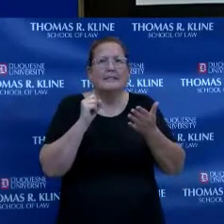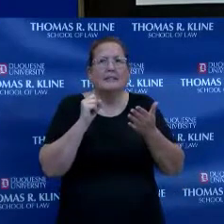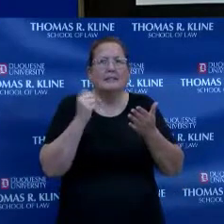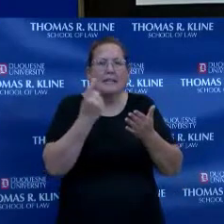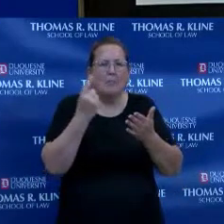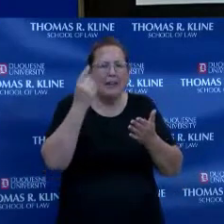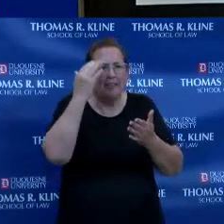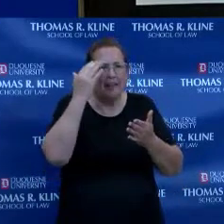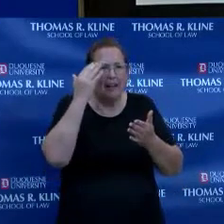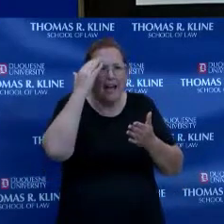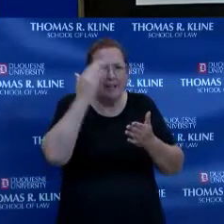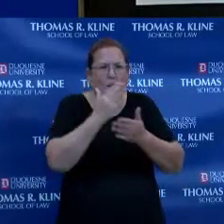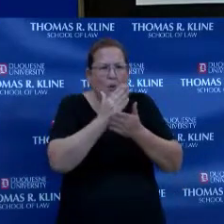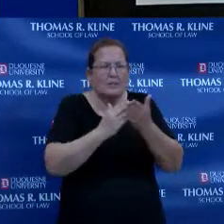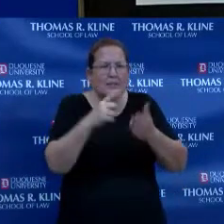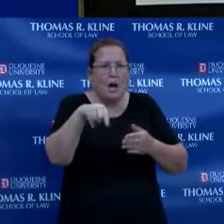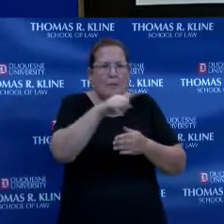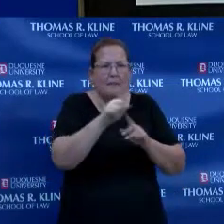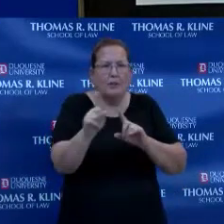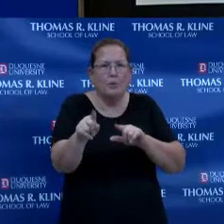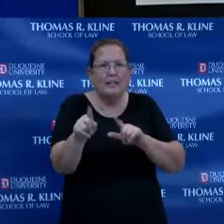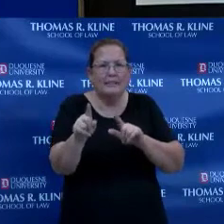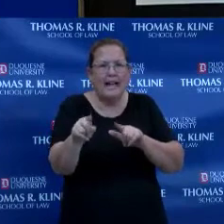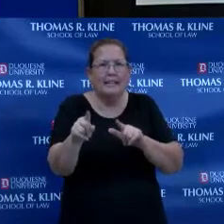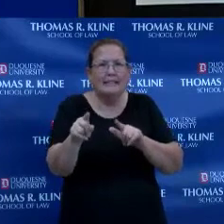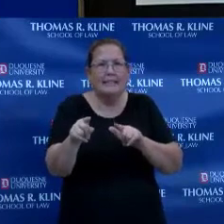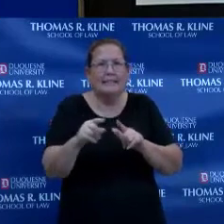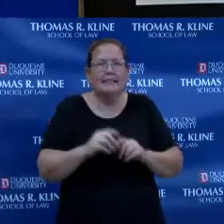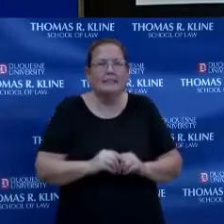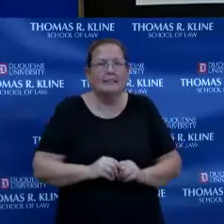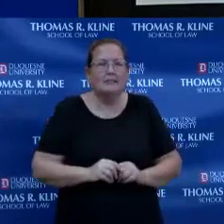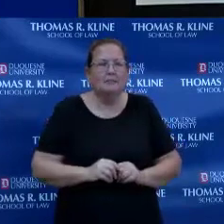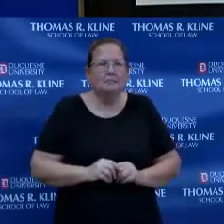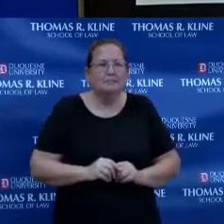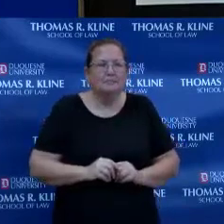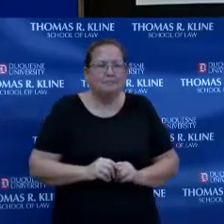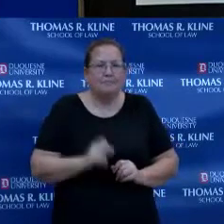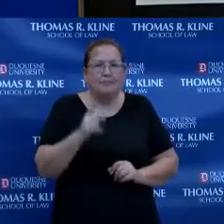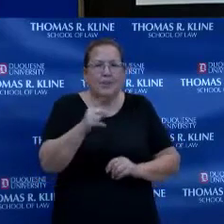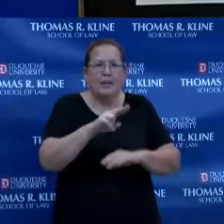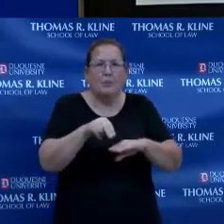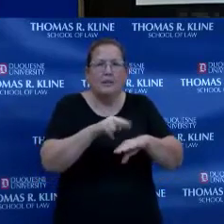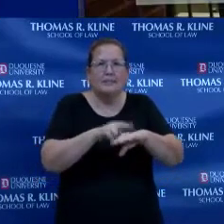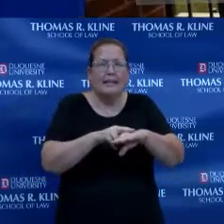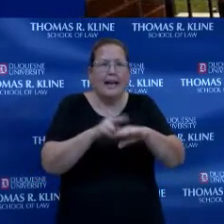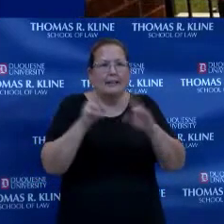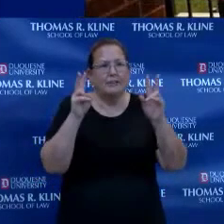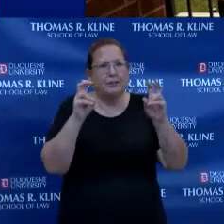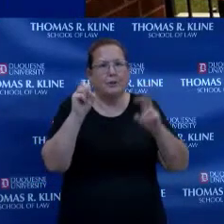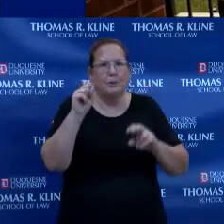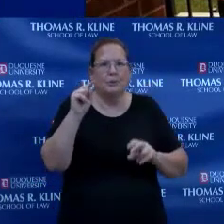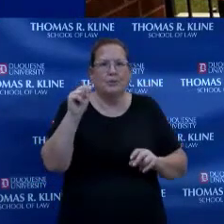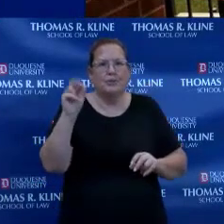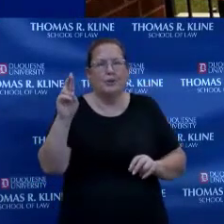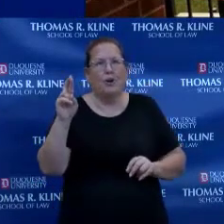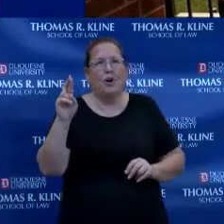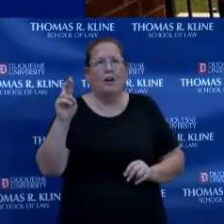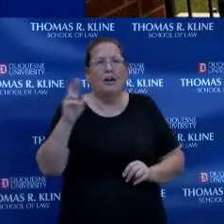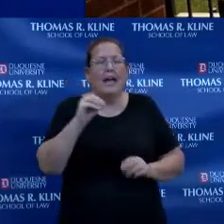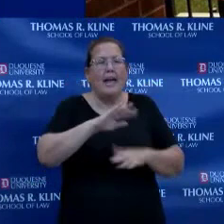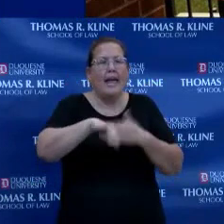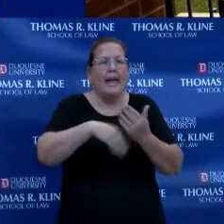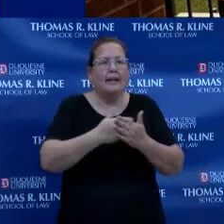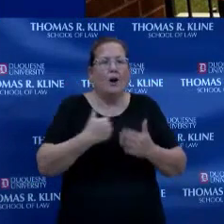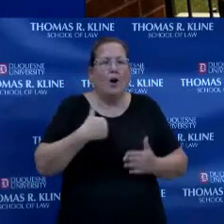featuring Chief Judge Jeffrey Sutton of the U.S. Court of Appeals of the Sixth Circuit, a national star. And all of the members of